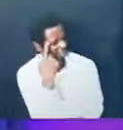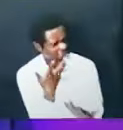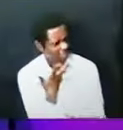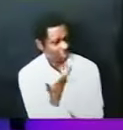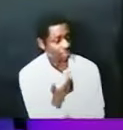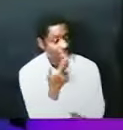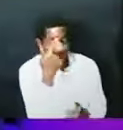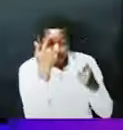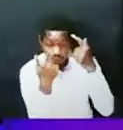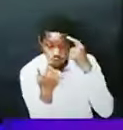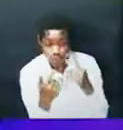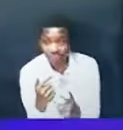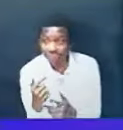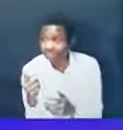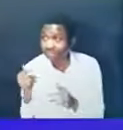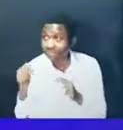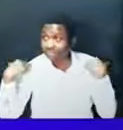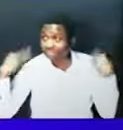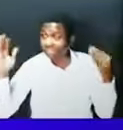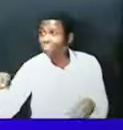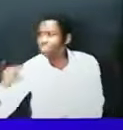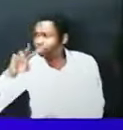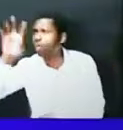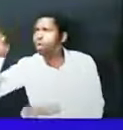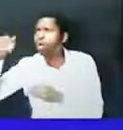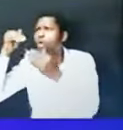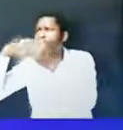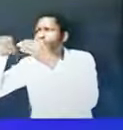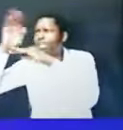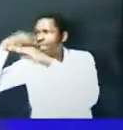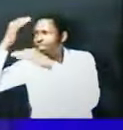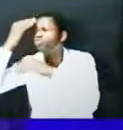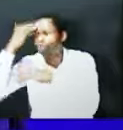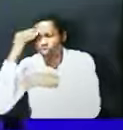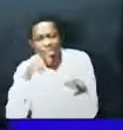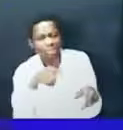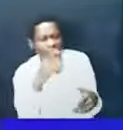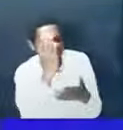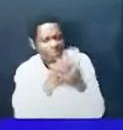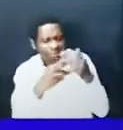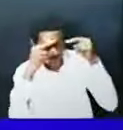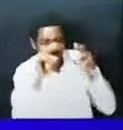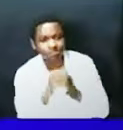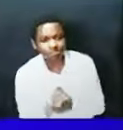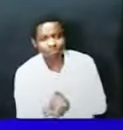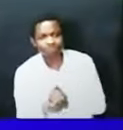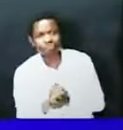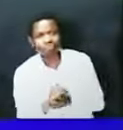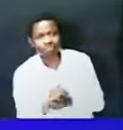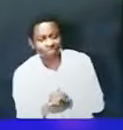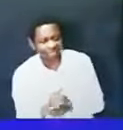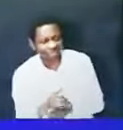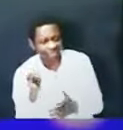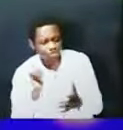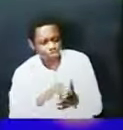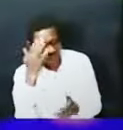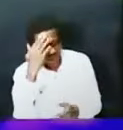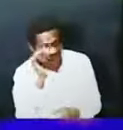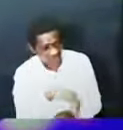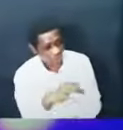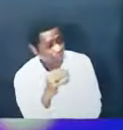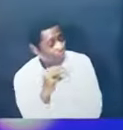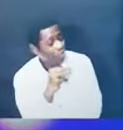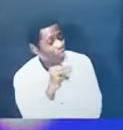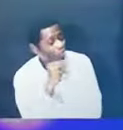what was going to happen, the angels knew. Na abofo no a wohunu se bibi besi. And that a woman is going to carry this virgin,